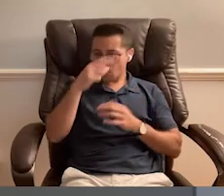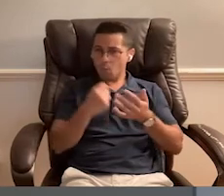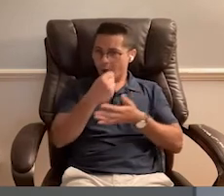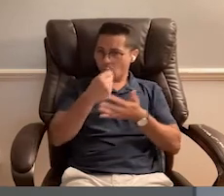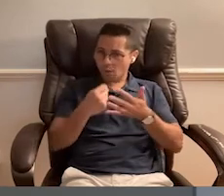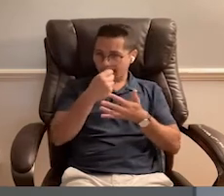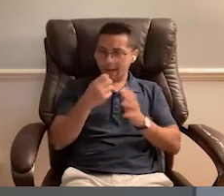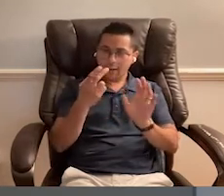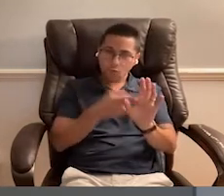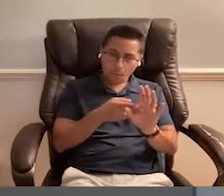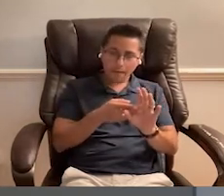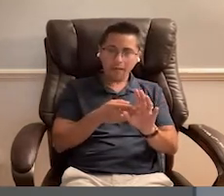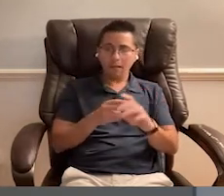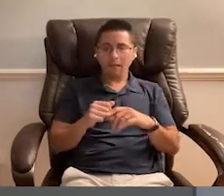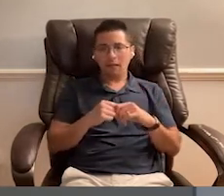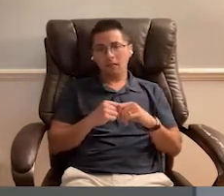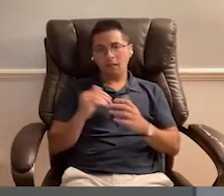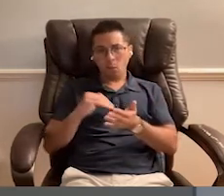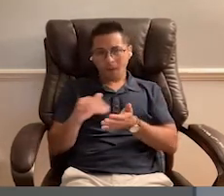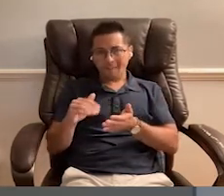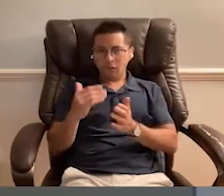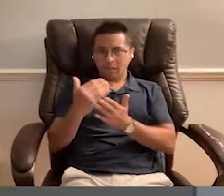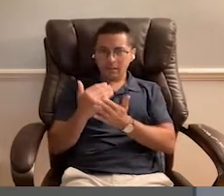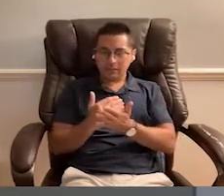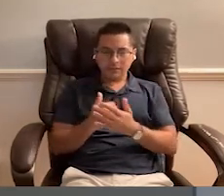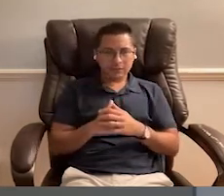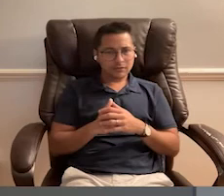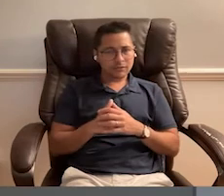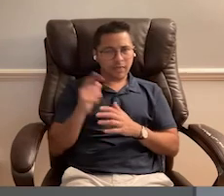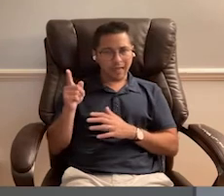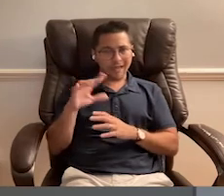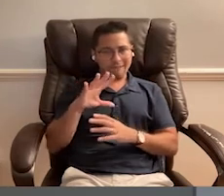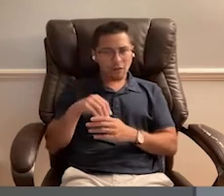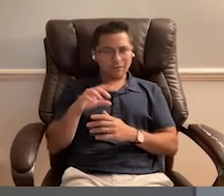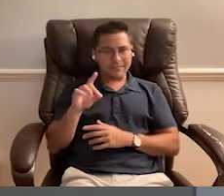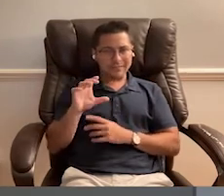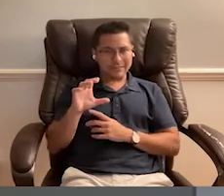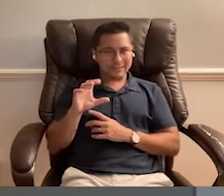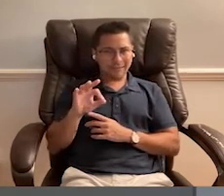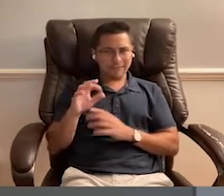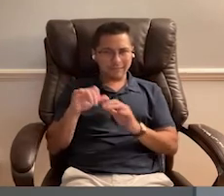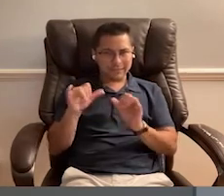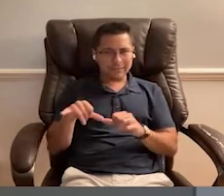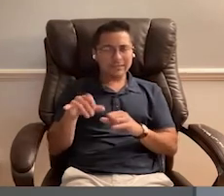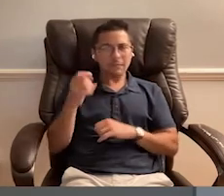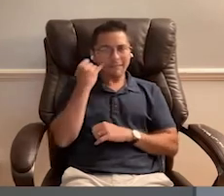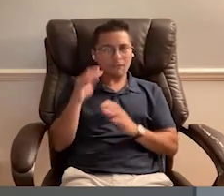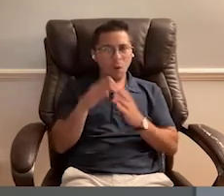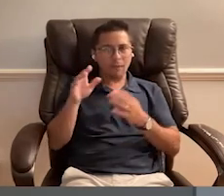is category 2 for priority for enrollment from the waitlist to waiver. And these are kids that are involved with the